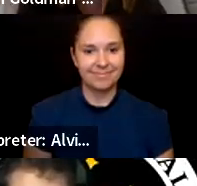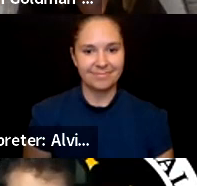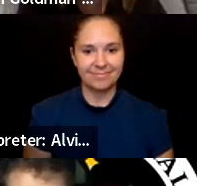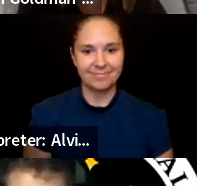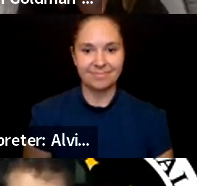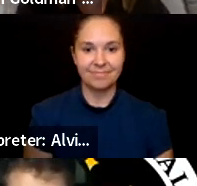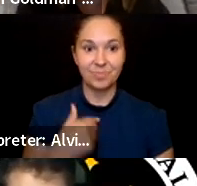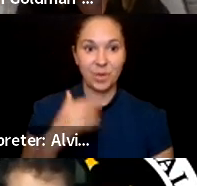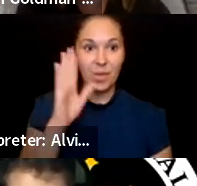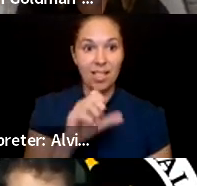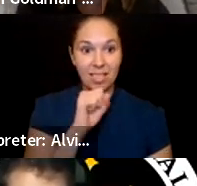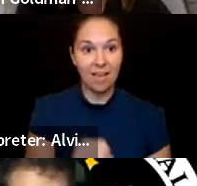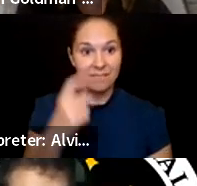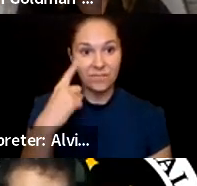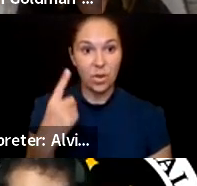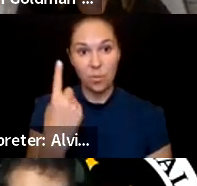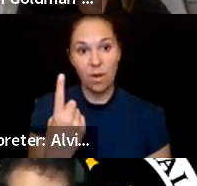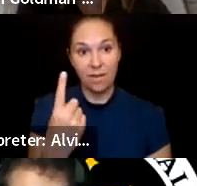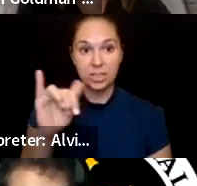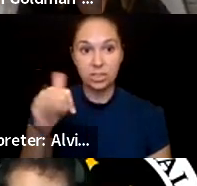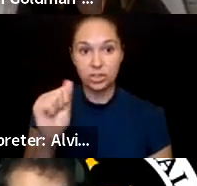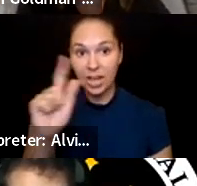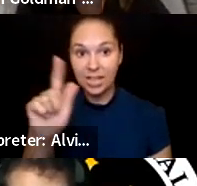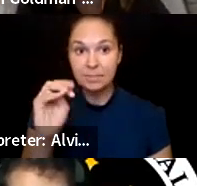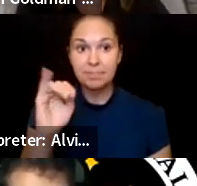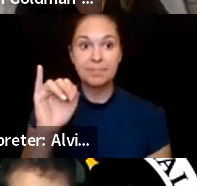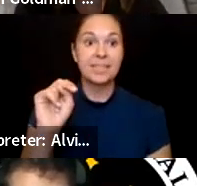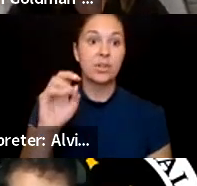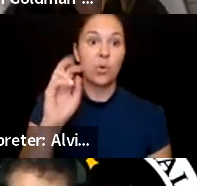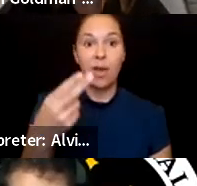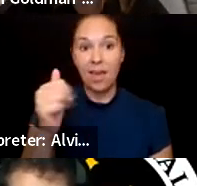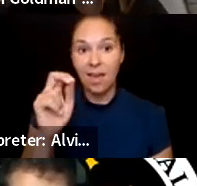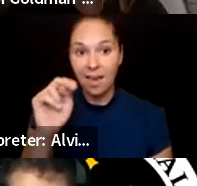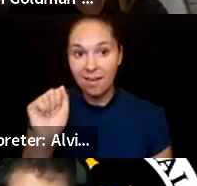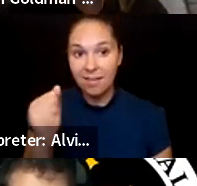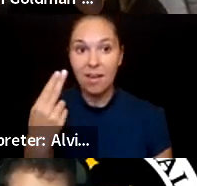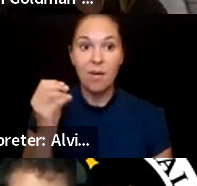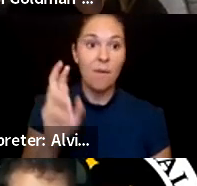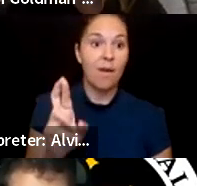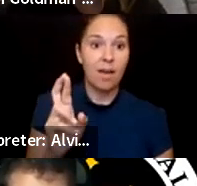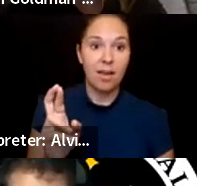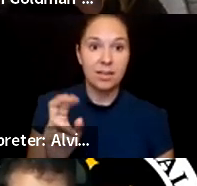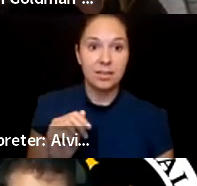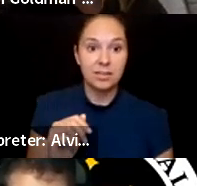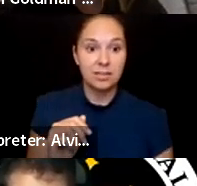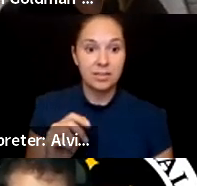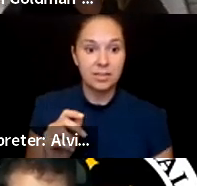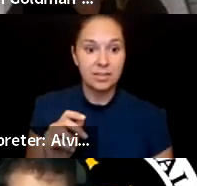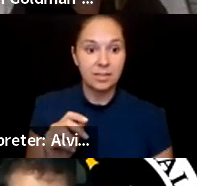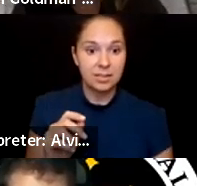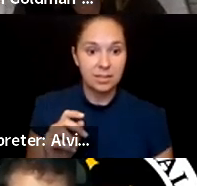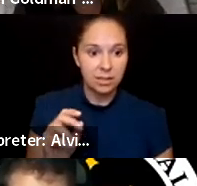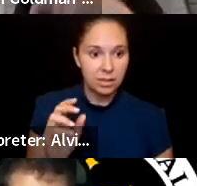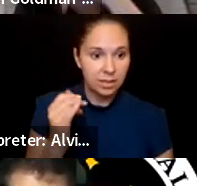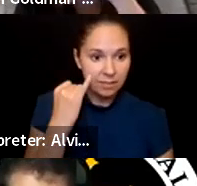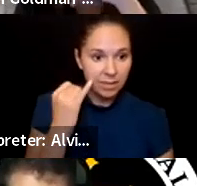I would love for one of the so Jasmine or Hannah or if Kiara or Hannah would like